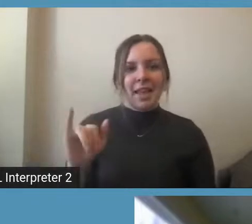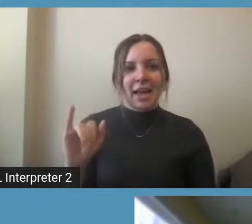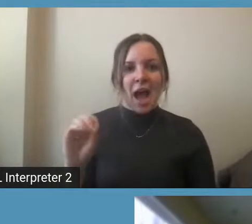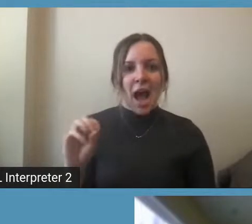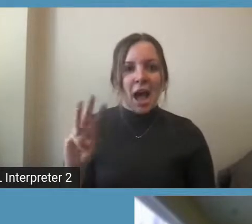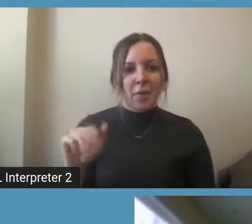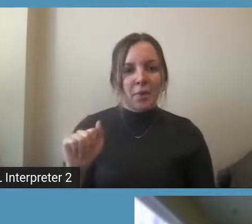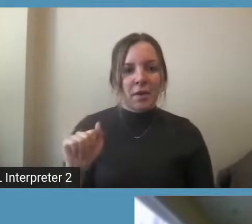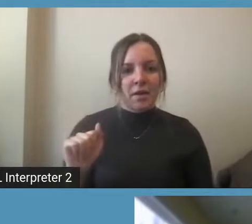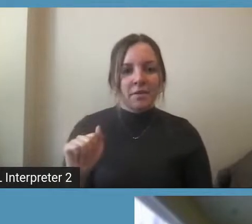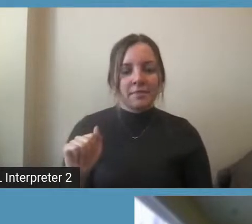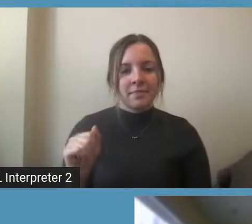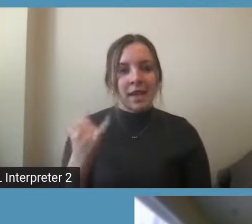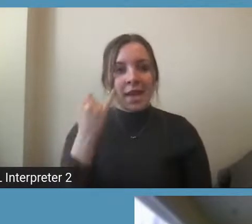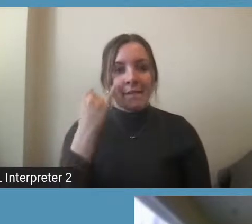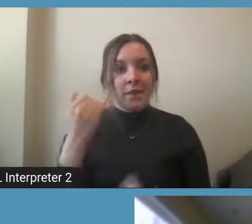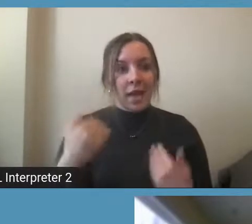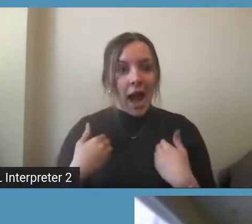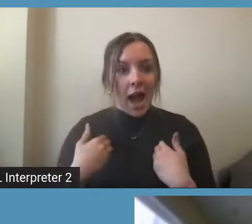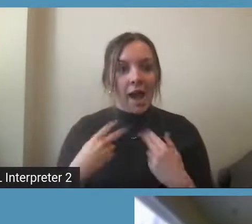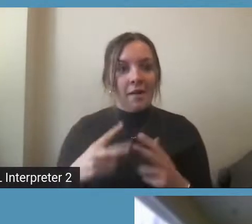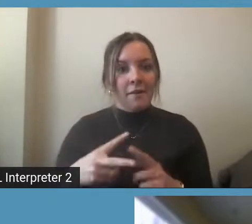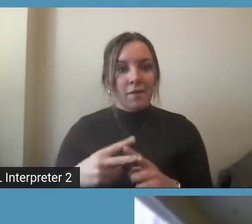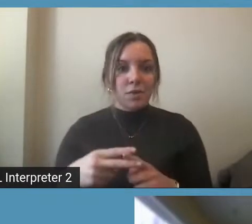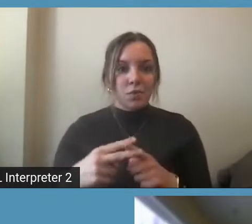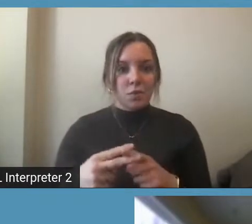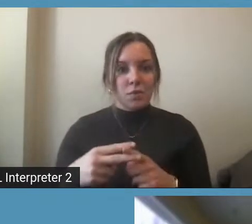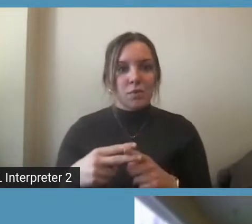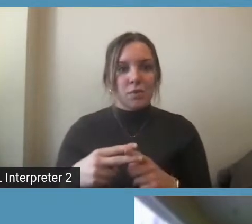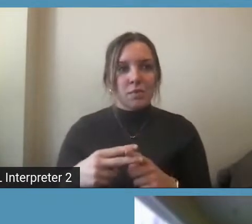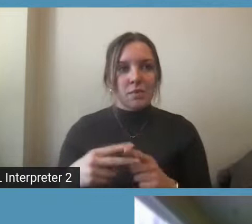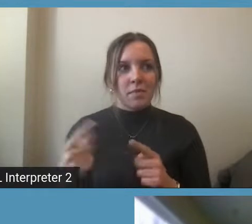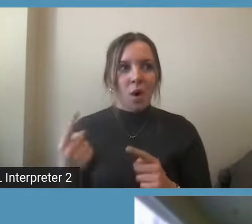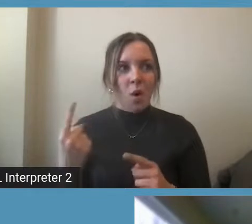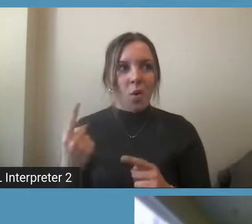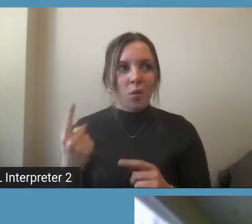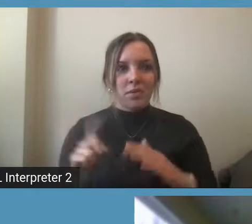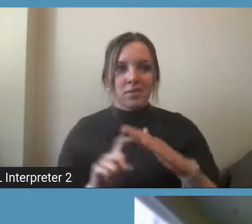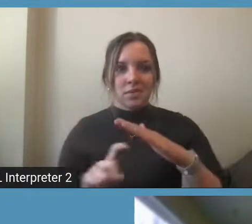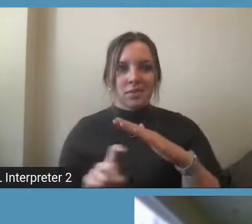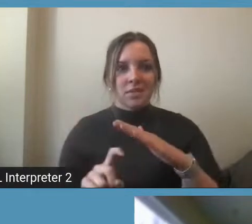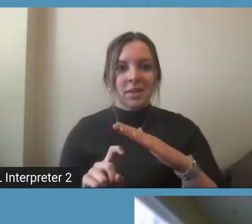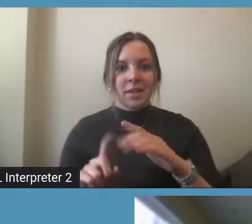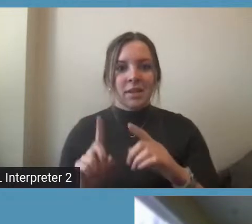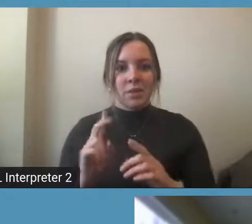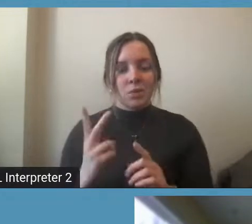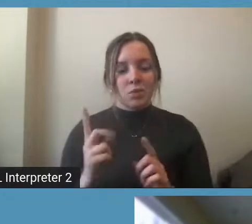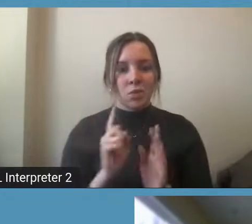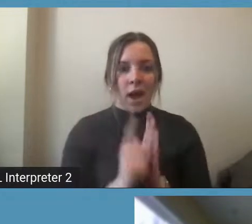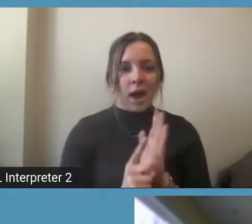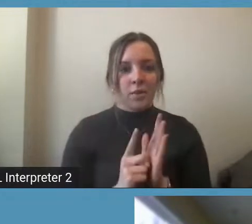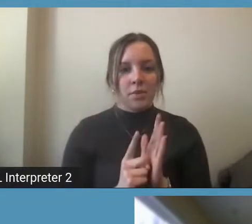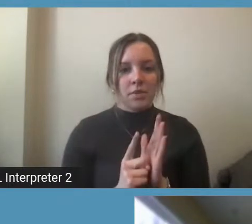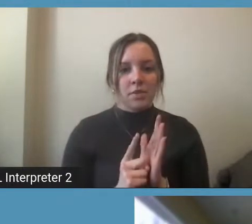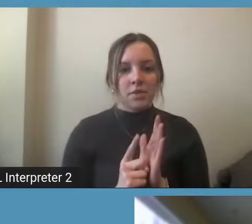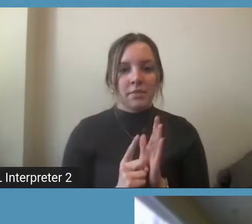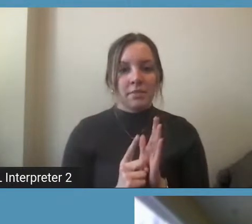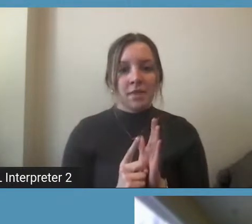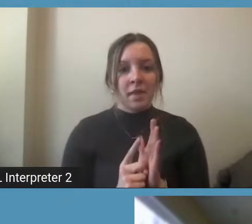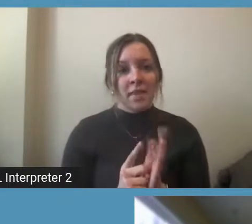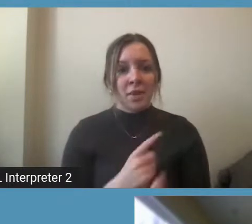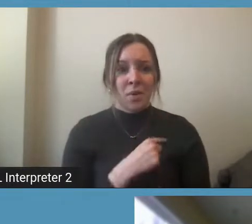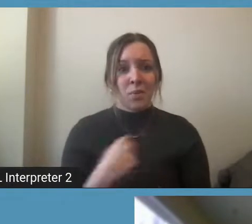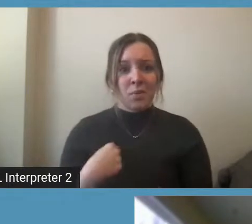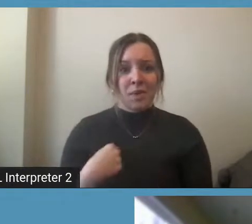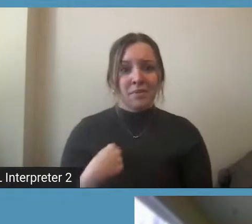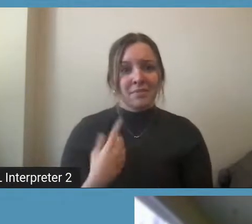tool there. It only takes 2 hours to scan it. Why don't we scan some more stuff? And we generally don't charge extra for that